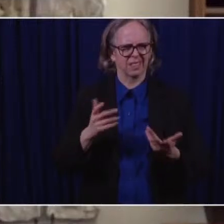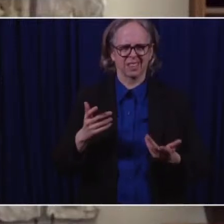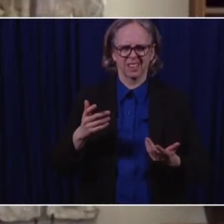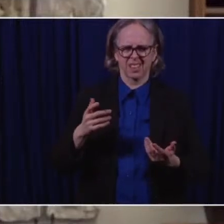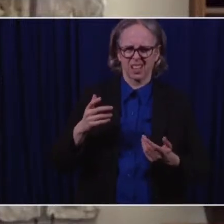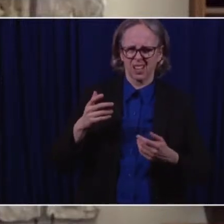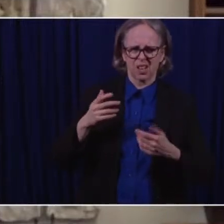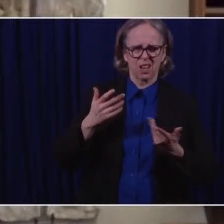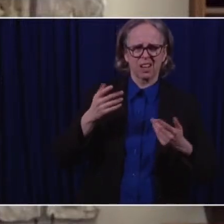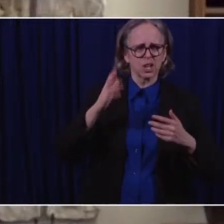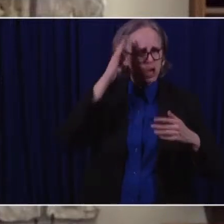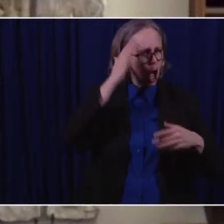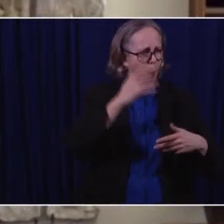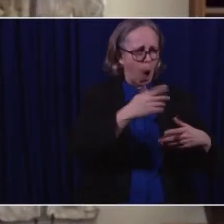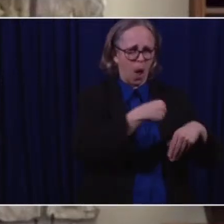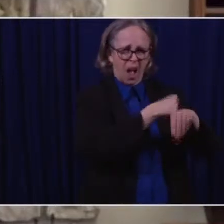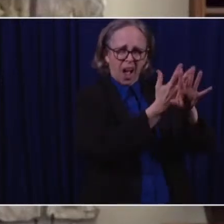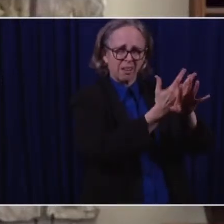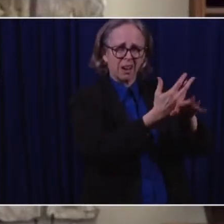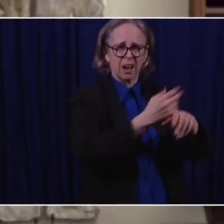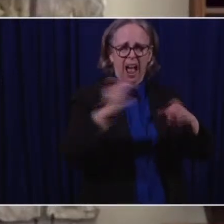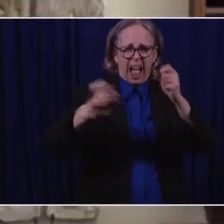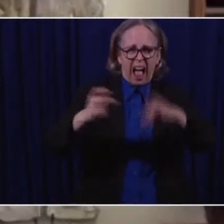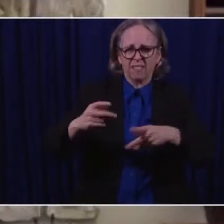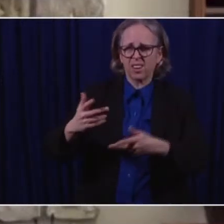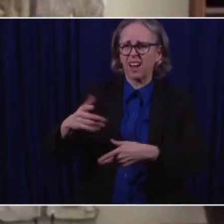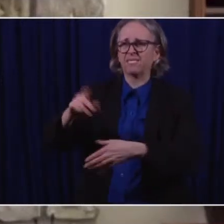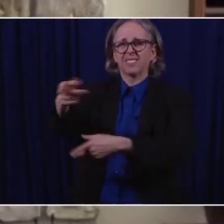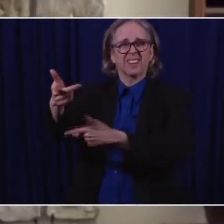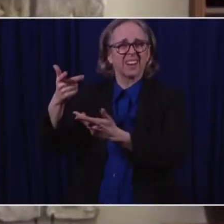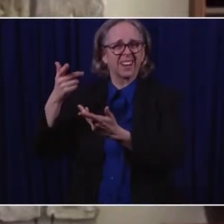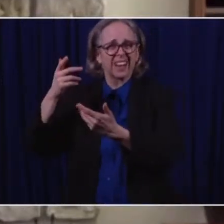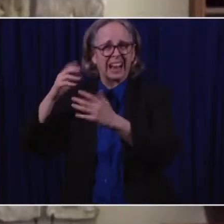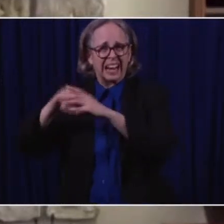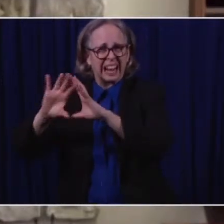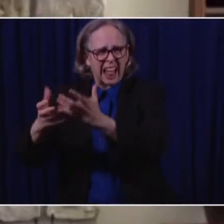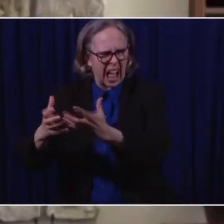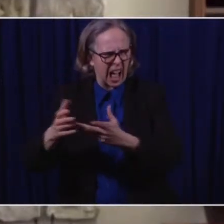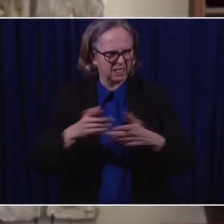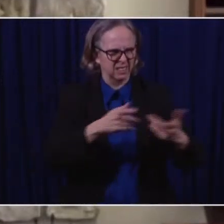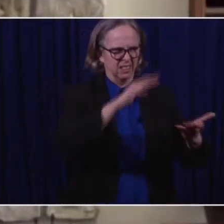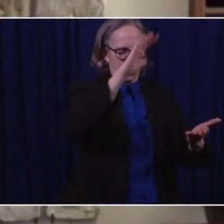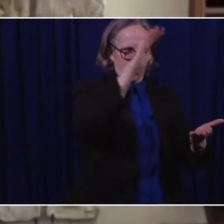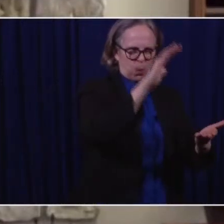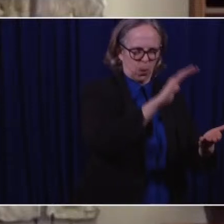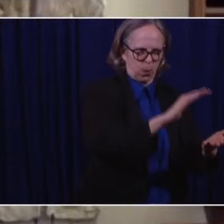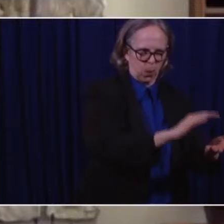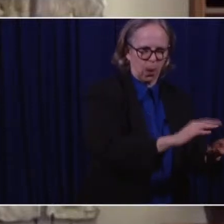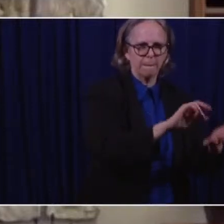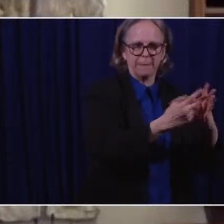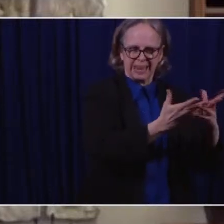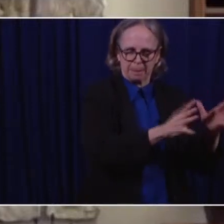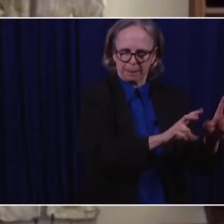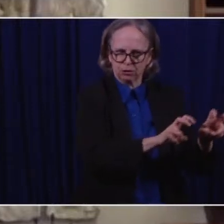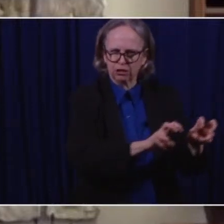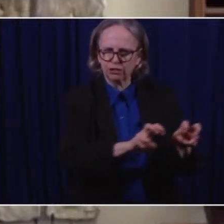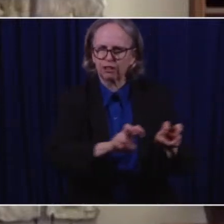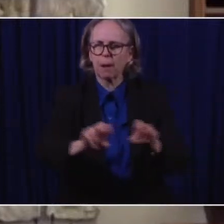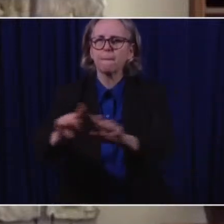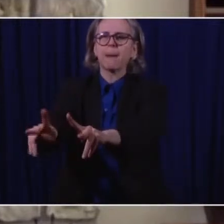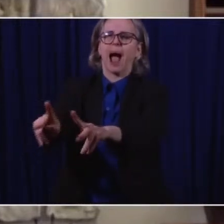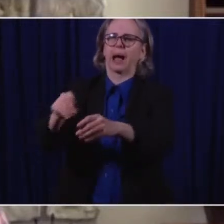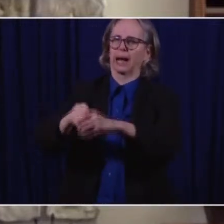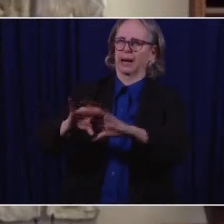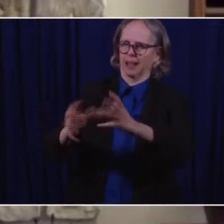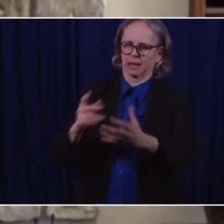that we just showed, you're down to a relatively small percentage of the school districts that are now still totally remote.